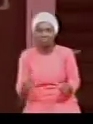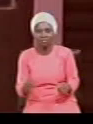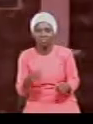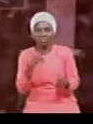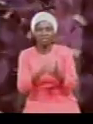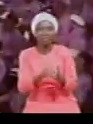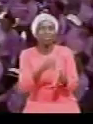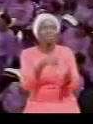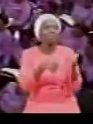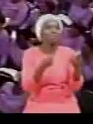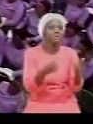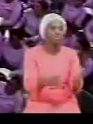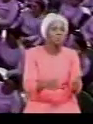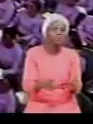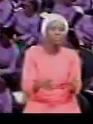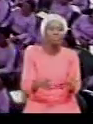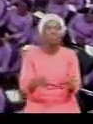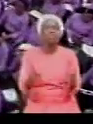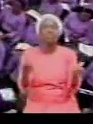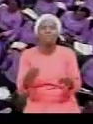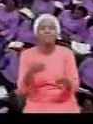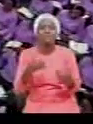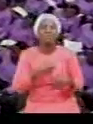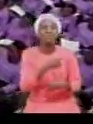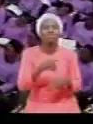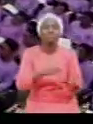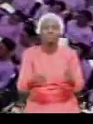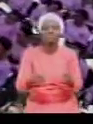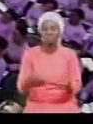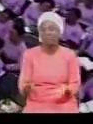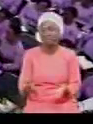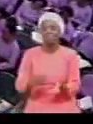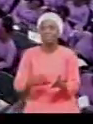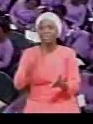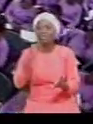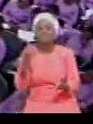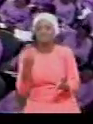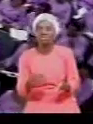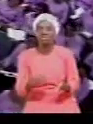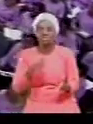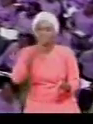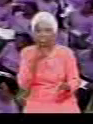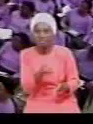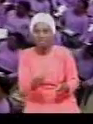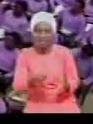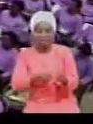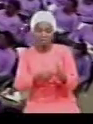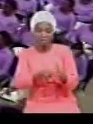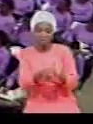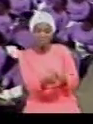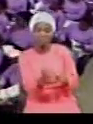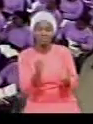you done? Actually, the serpent beguiled me, and I did eat. But